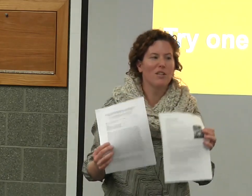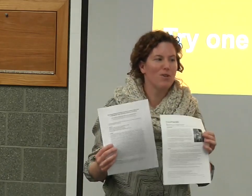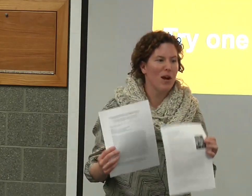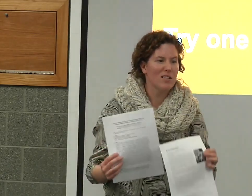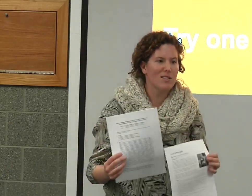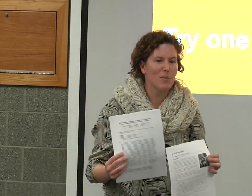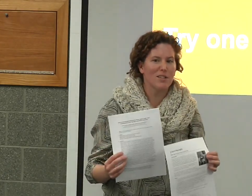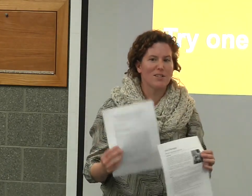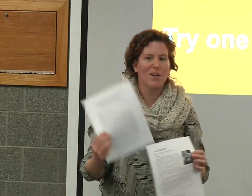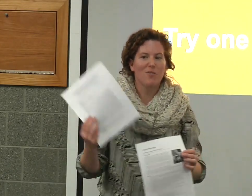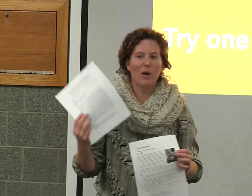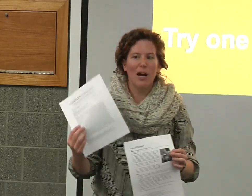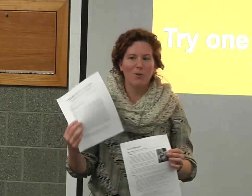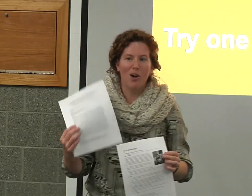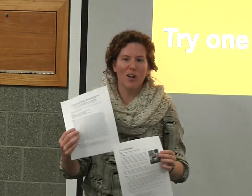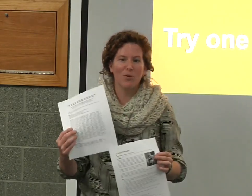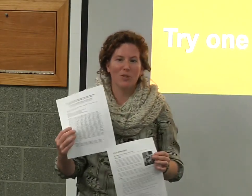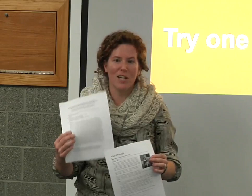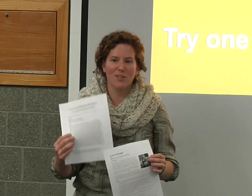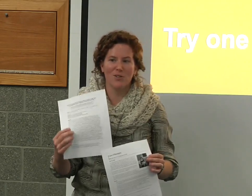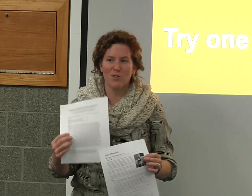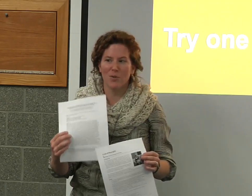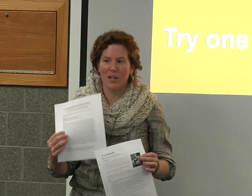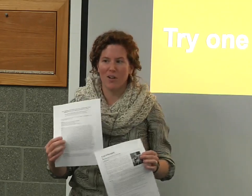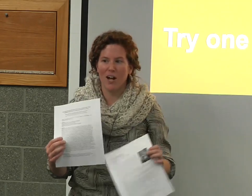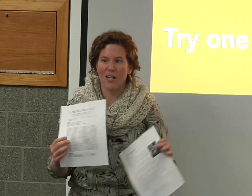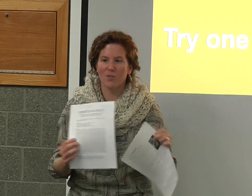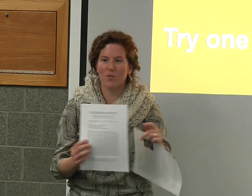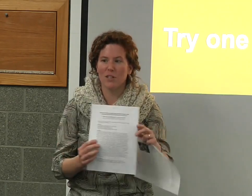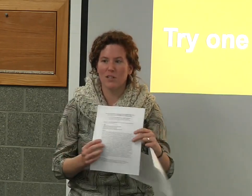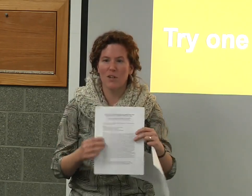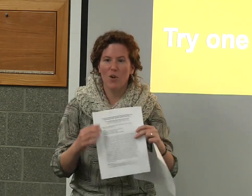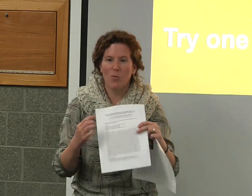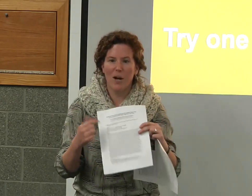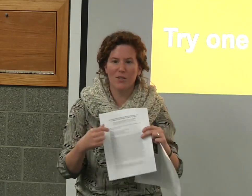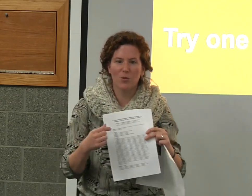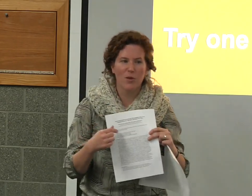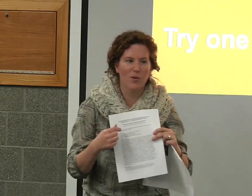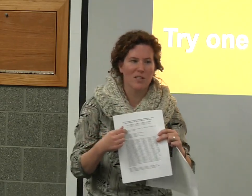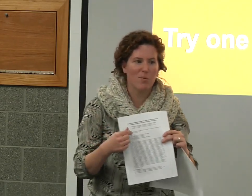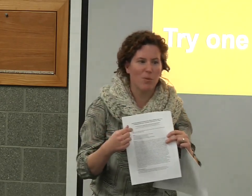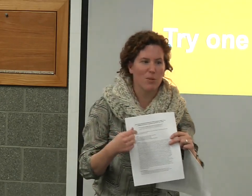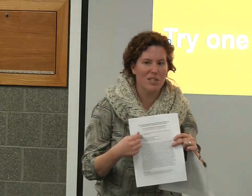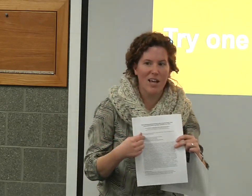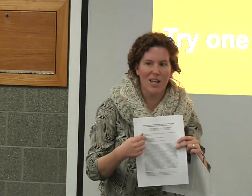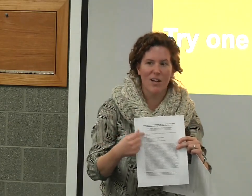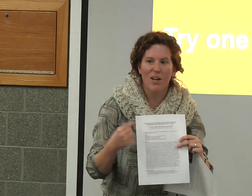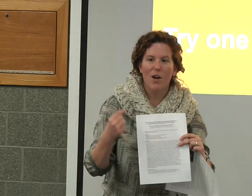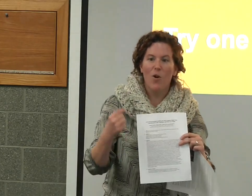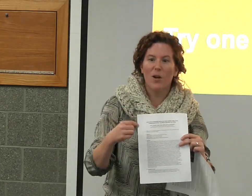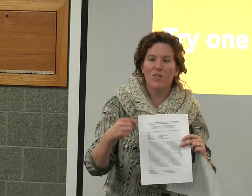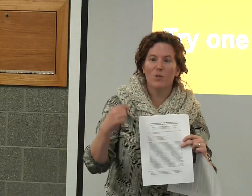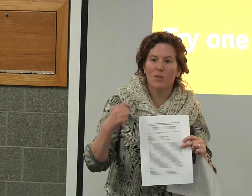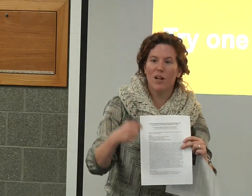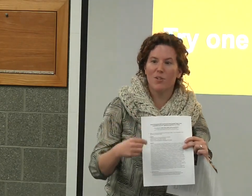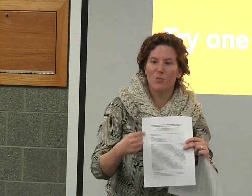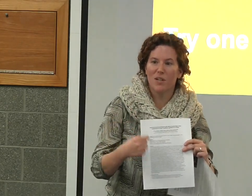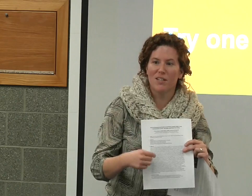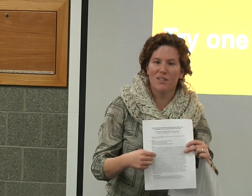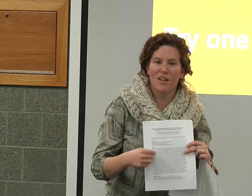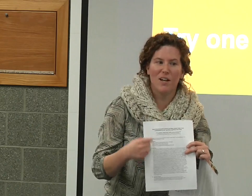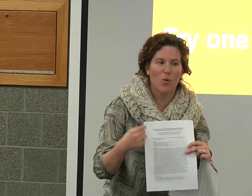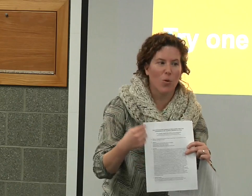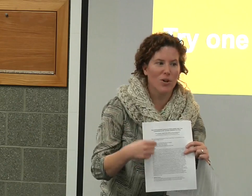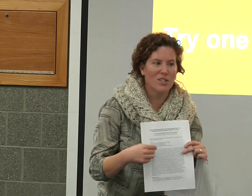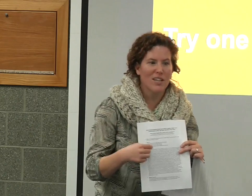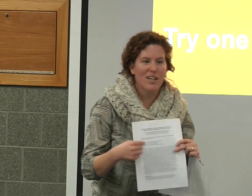case studies will give you estimates for how long it will take to do in class. So this repository, for example, will say, okay, this was